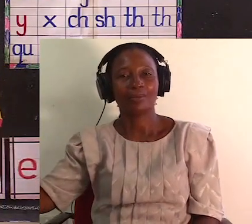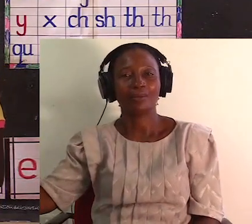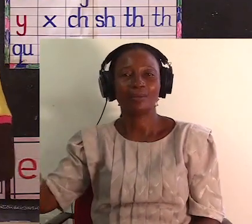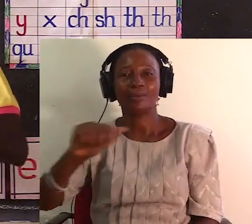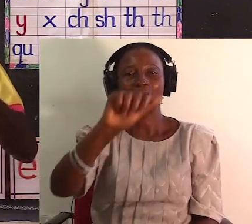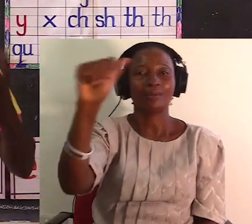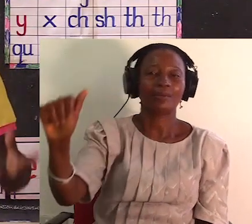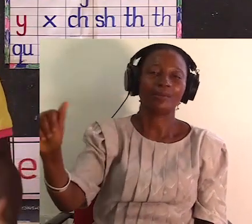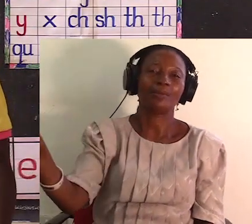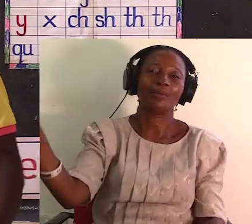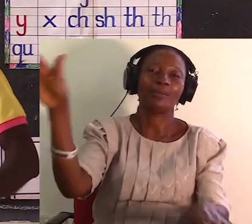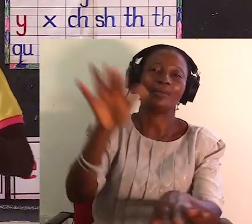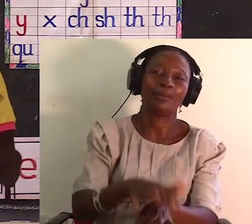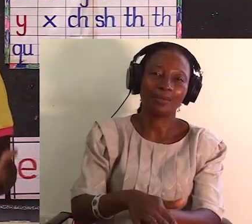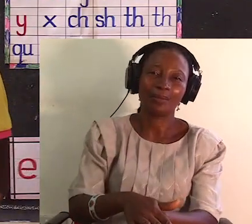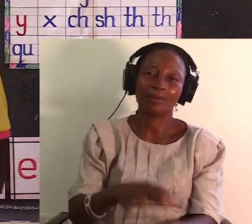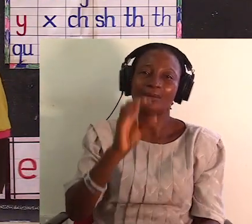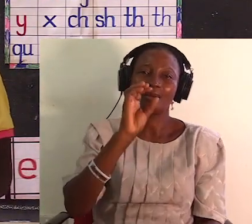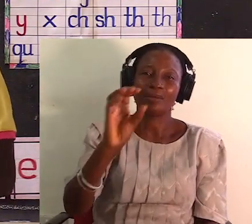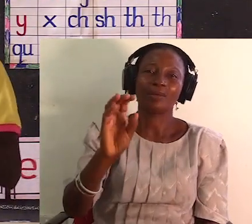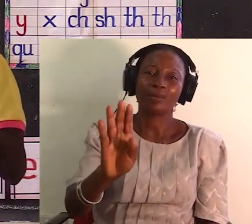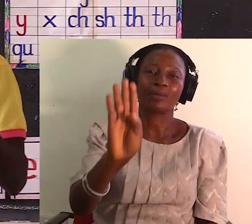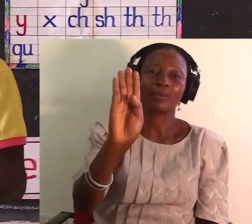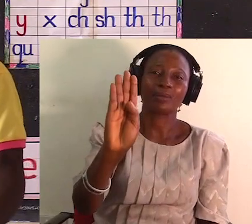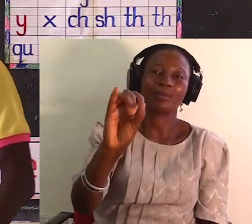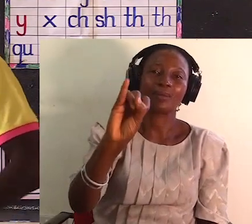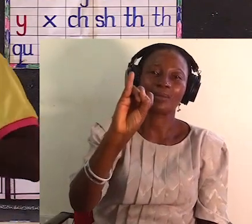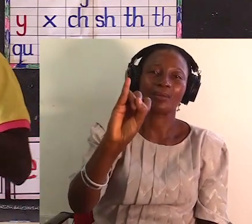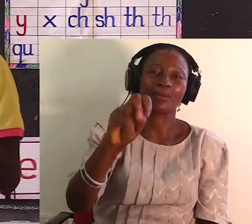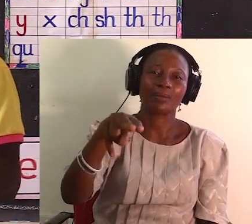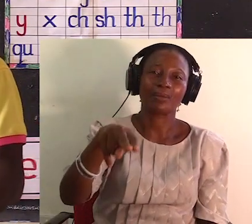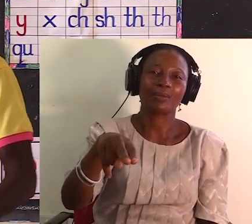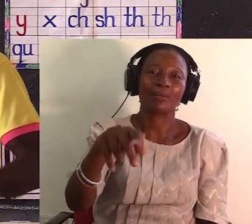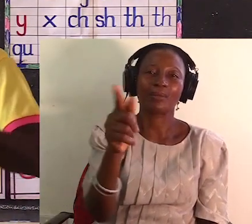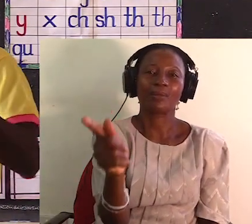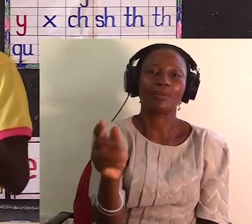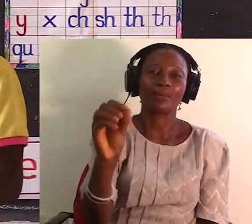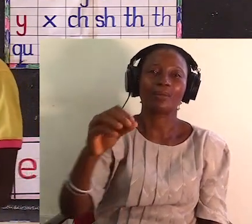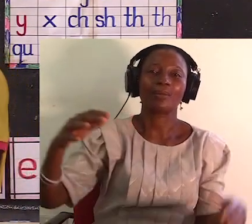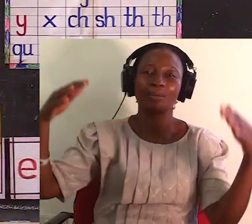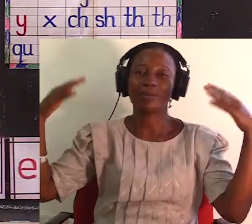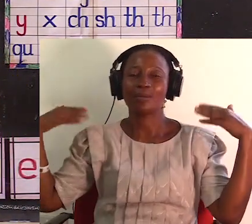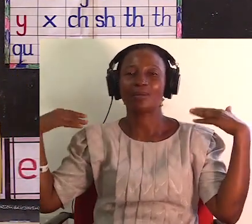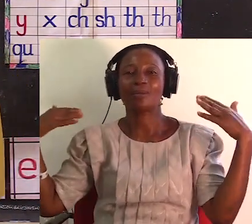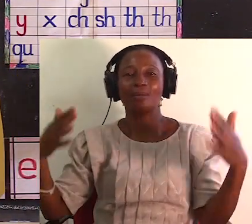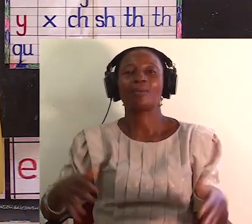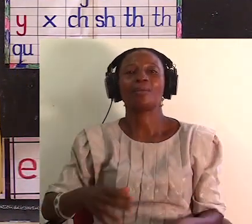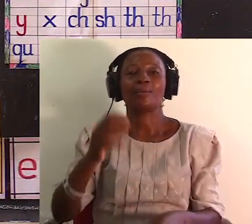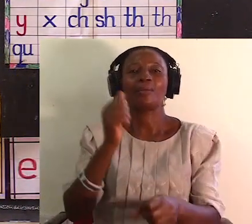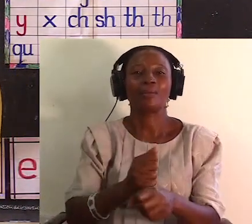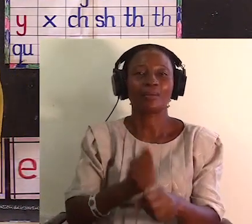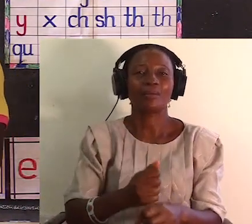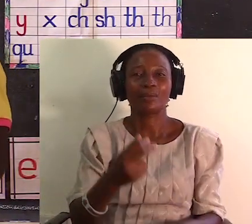is called the bingo game to reinforce your ability to recognize and to listen to